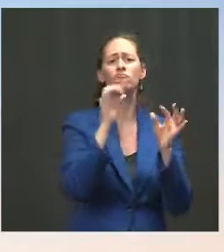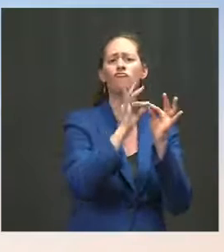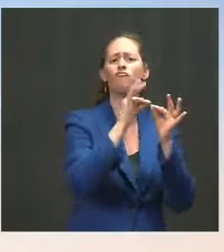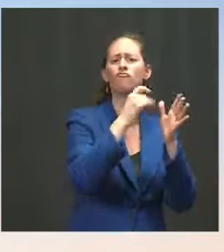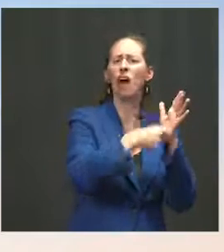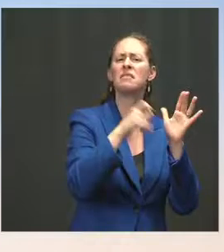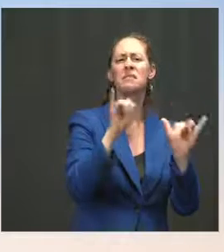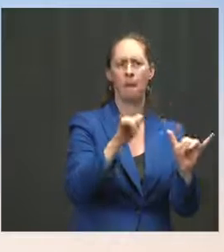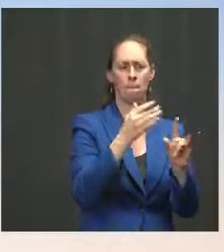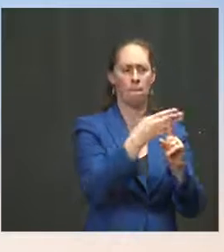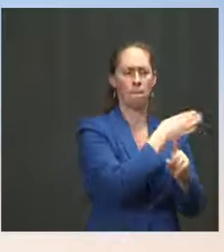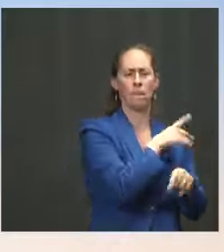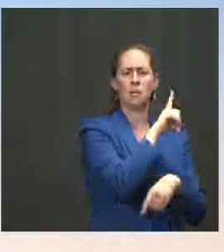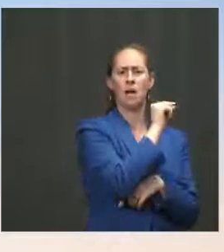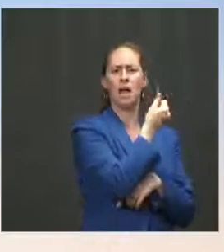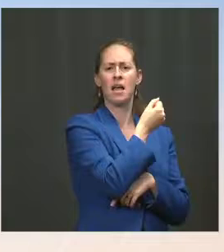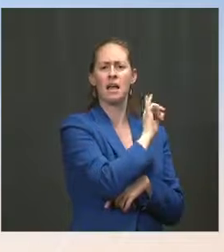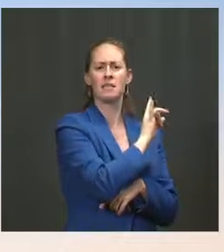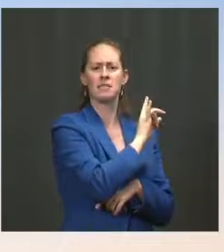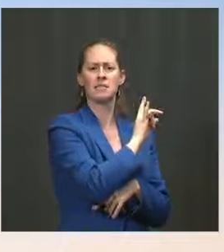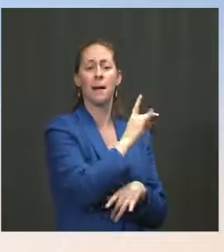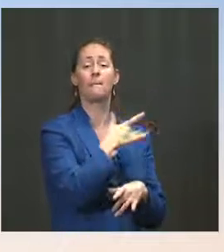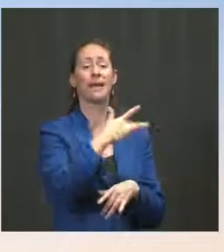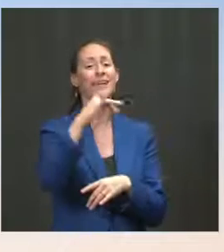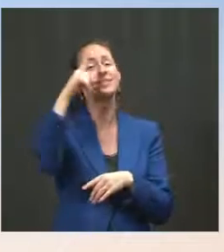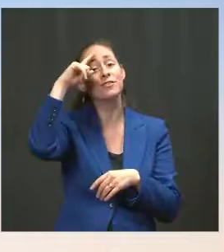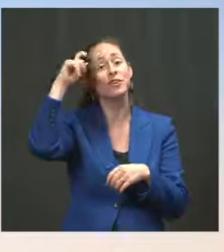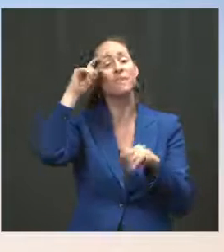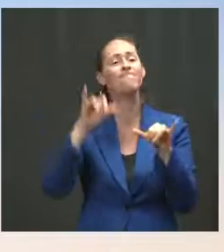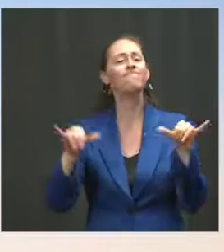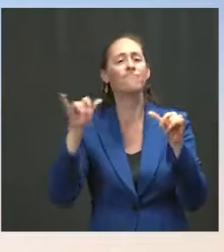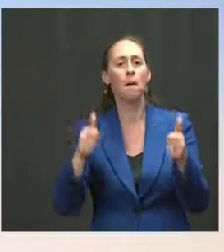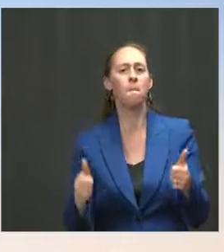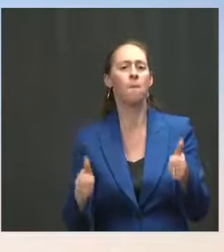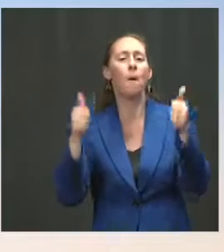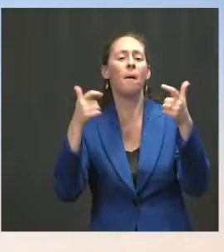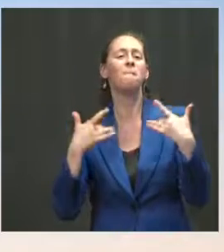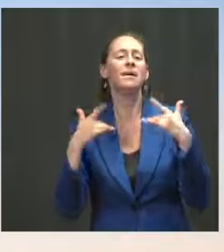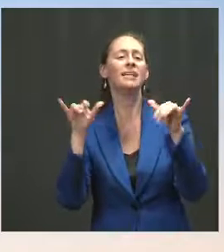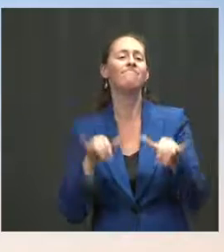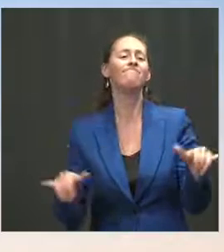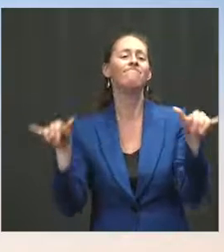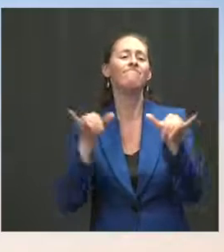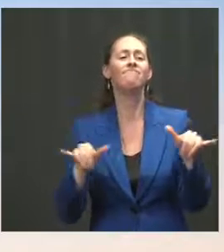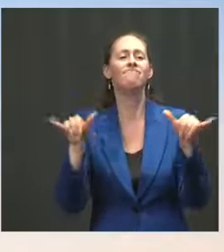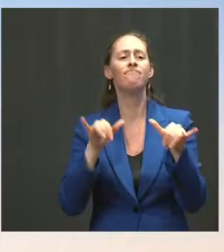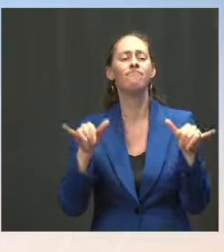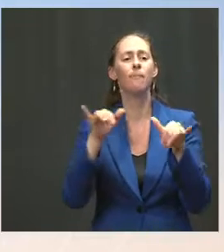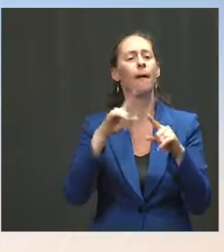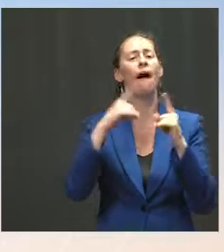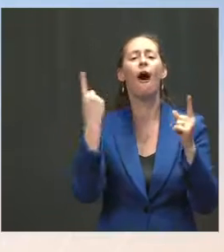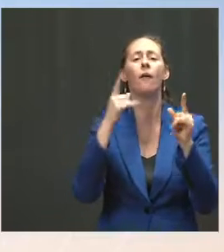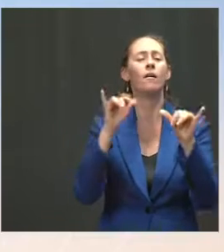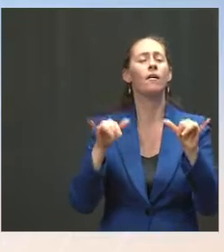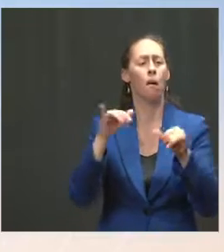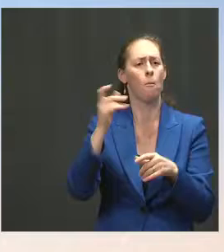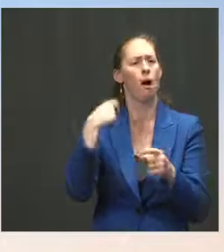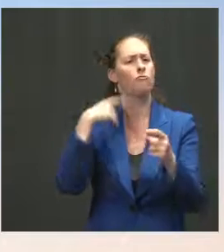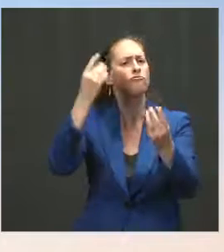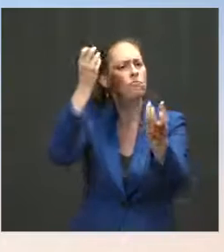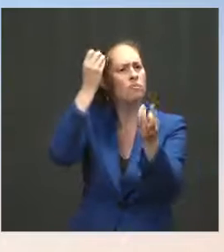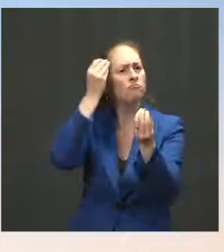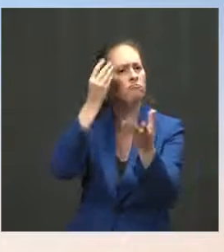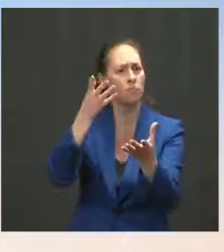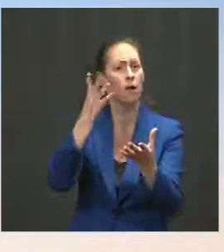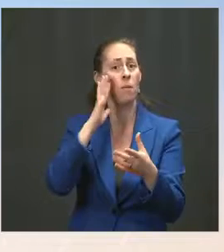often go up in the summer. We've seen that trend over and over again. But this is a long-term issue, and we want to send the clear message that we are going to take